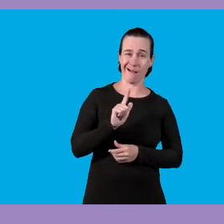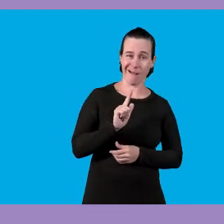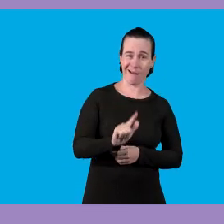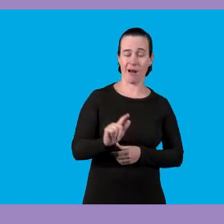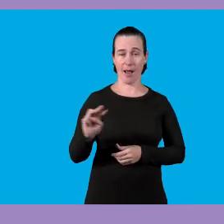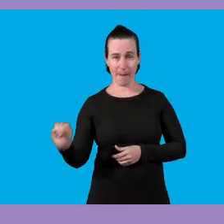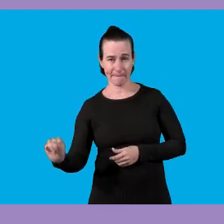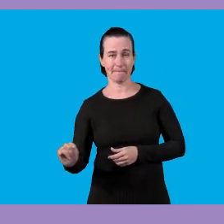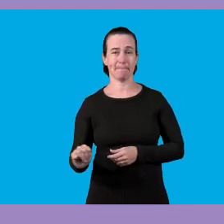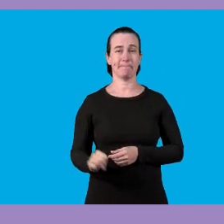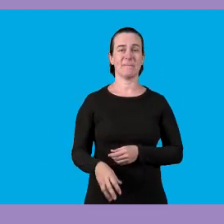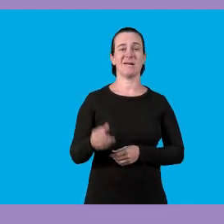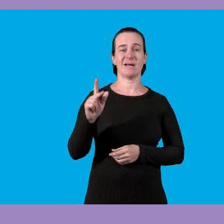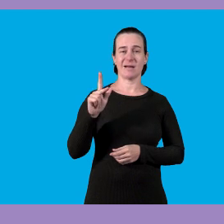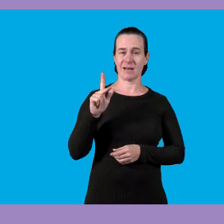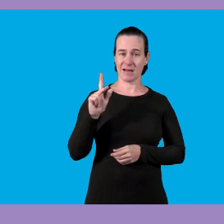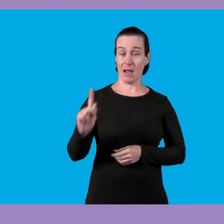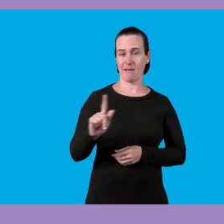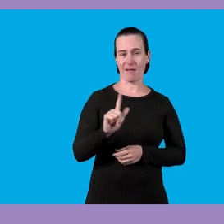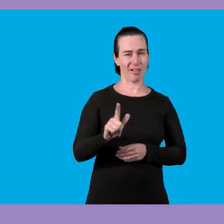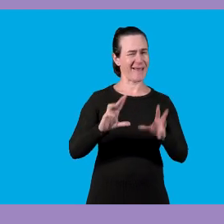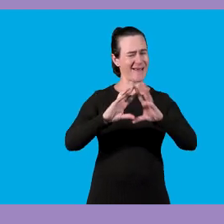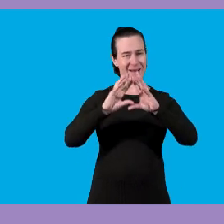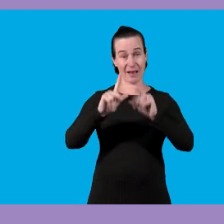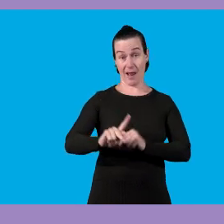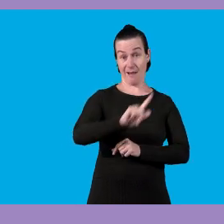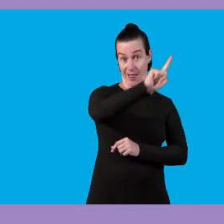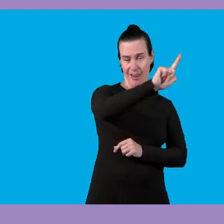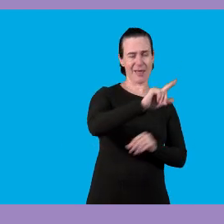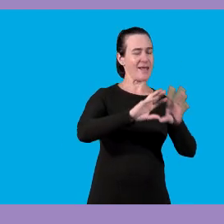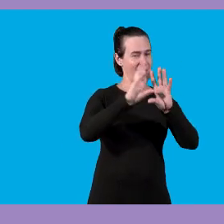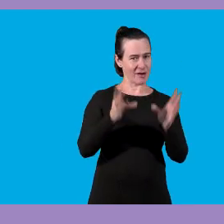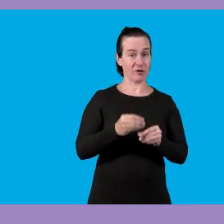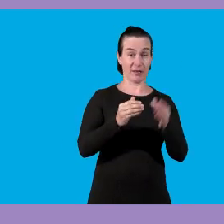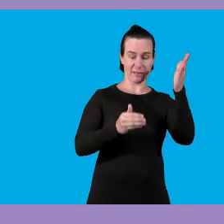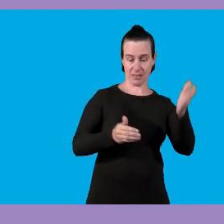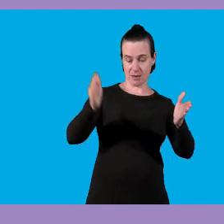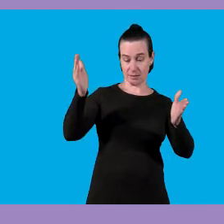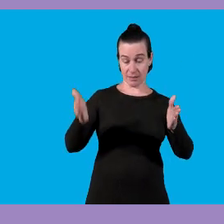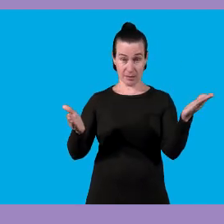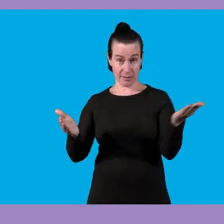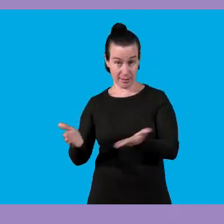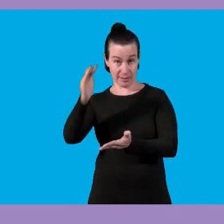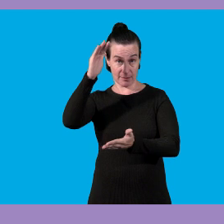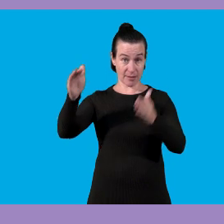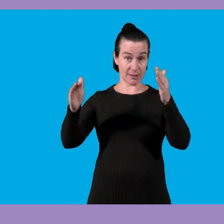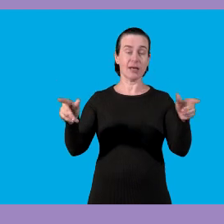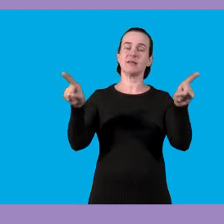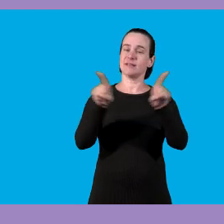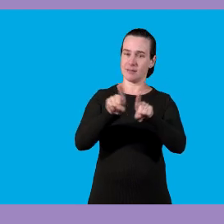LM, and side KL. So all those 5 sides are equal. And then the next